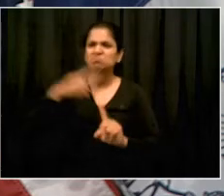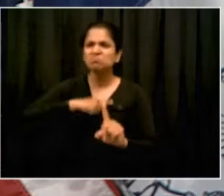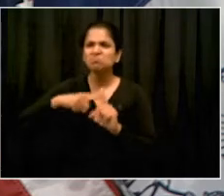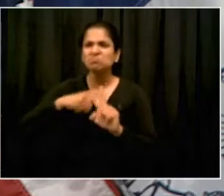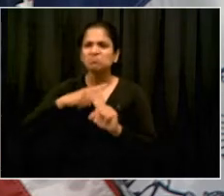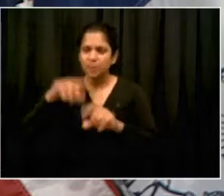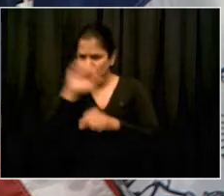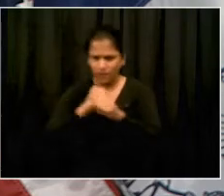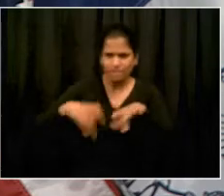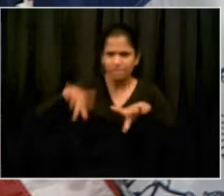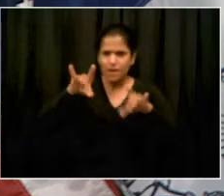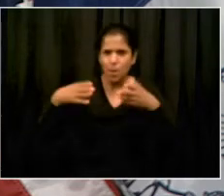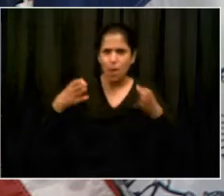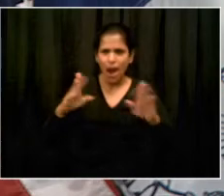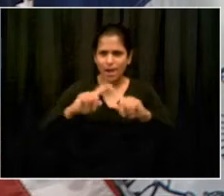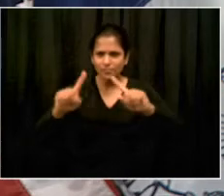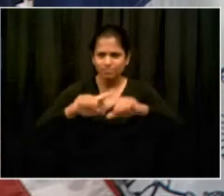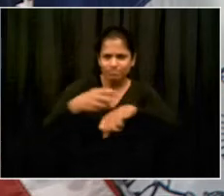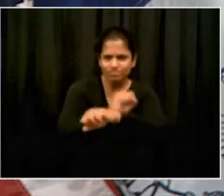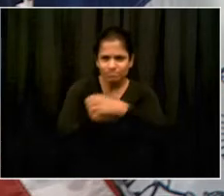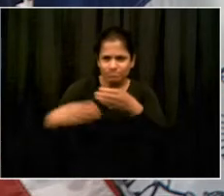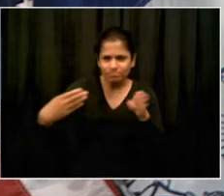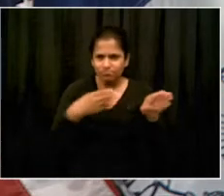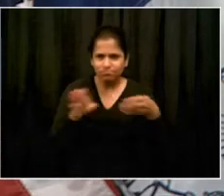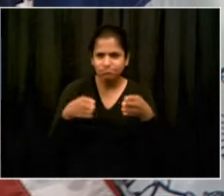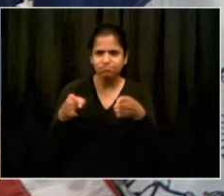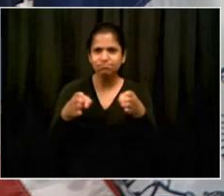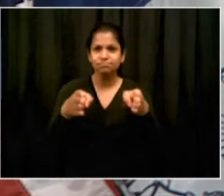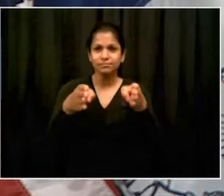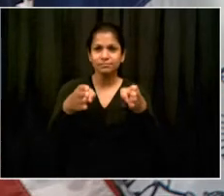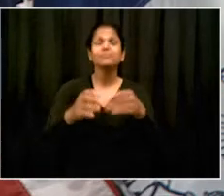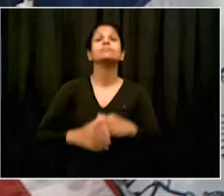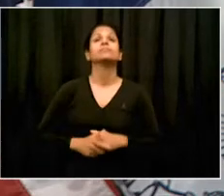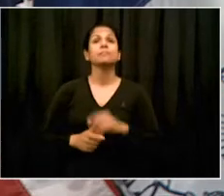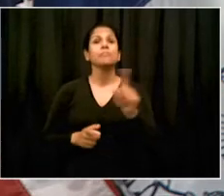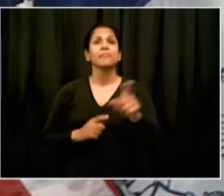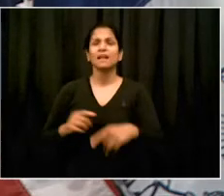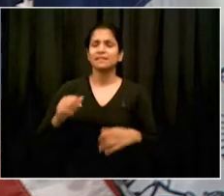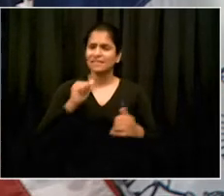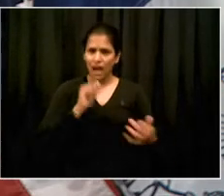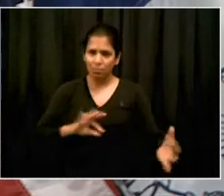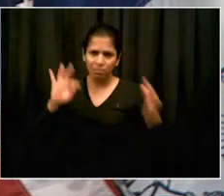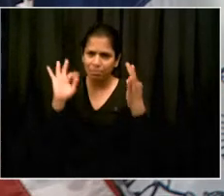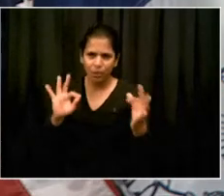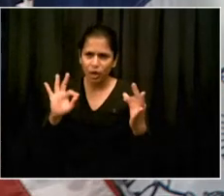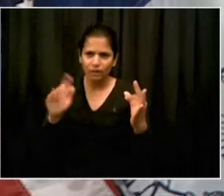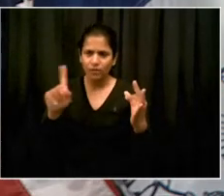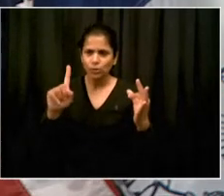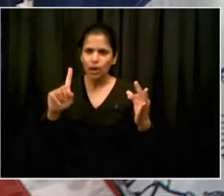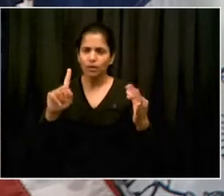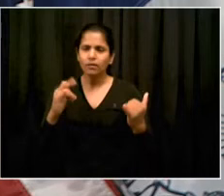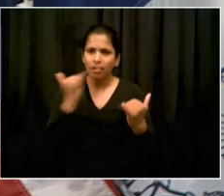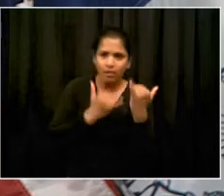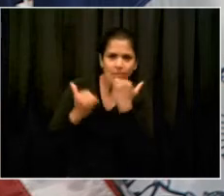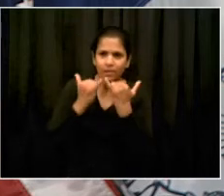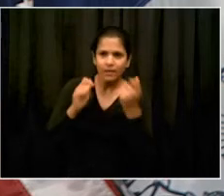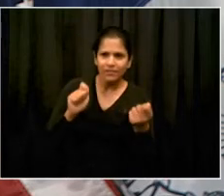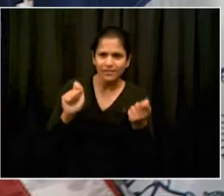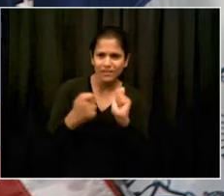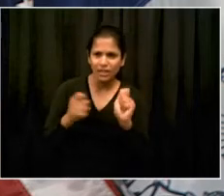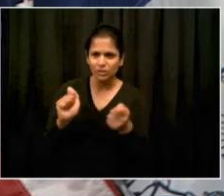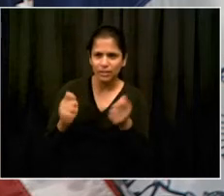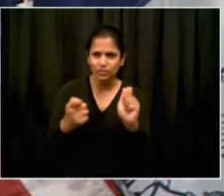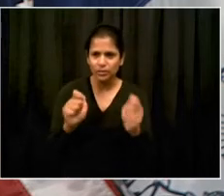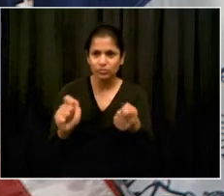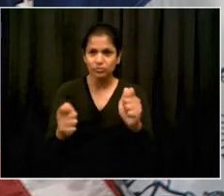weeks with the in-person, with the blended online, with the fully remote. It's going to take time to get them all to the level we want to get them